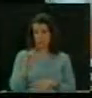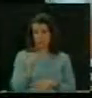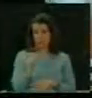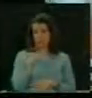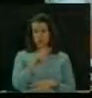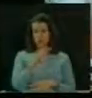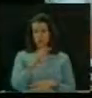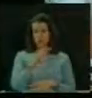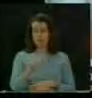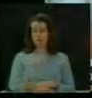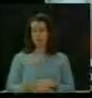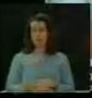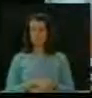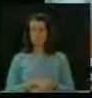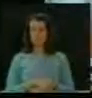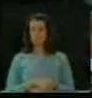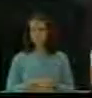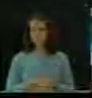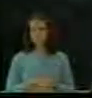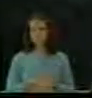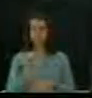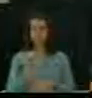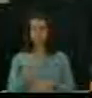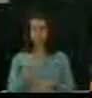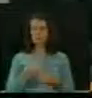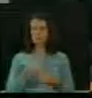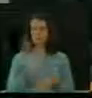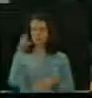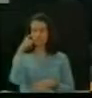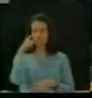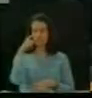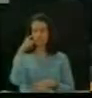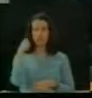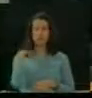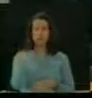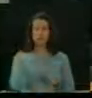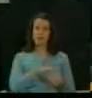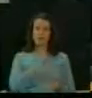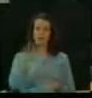1st, 2007. Okay, intergovernmental. Intergovernmental voted